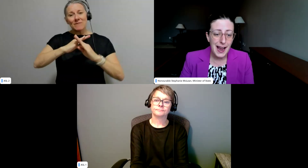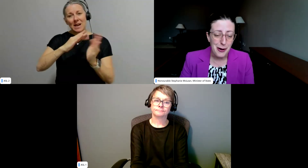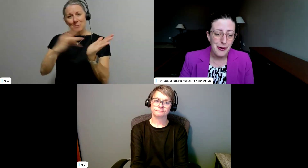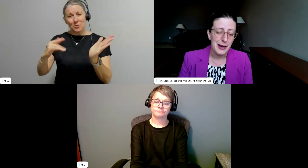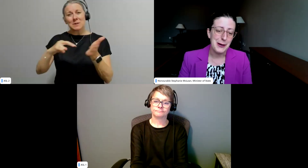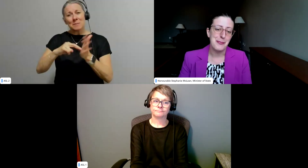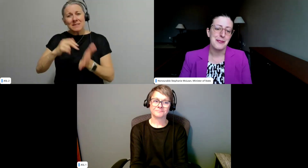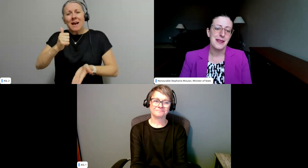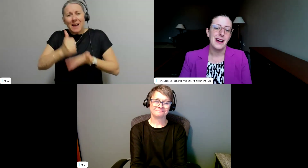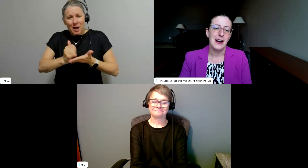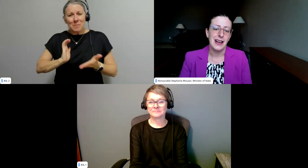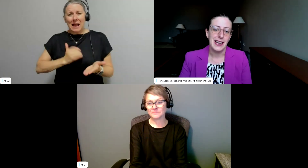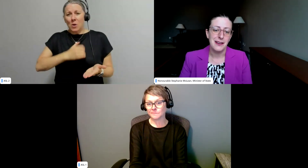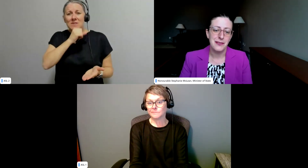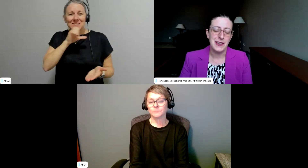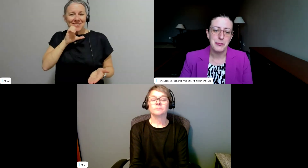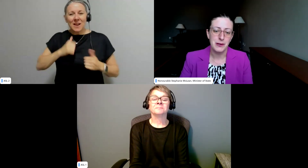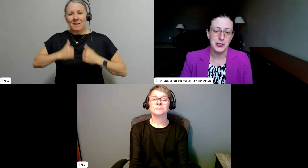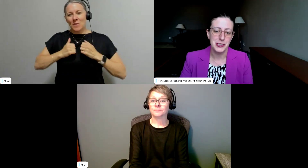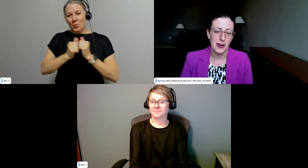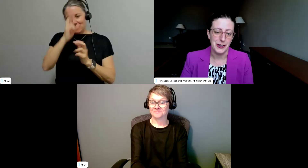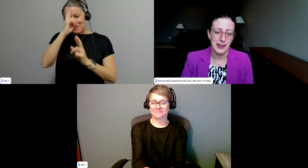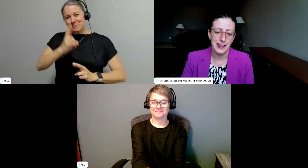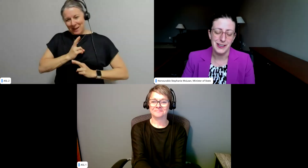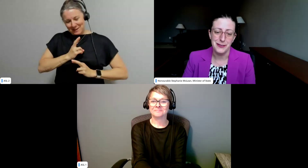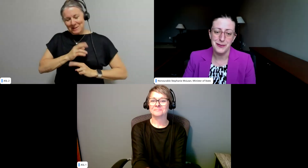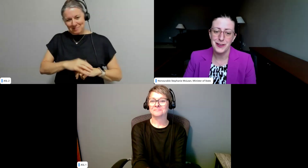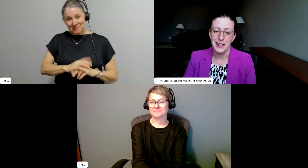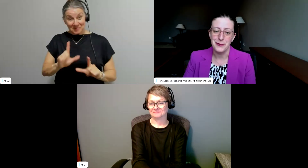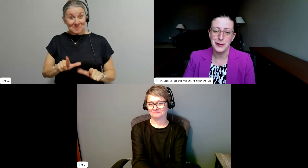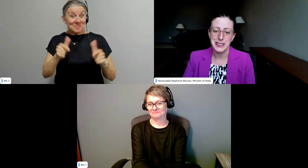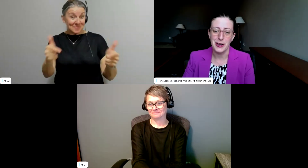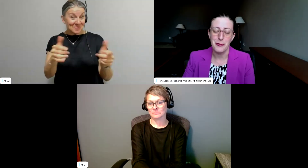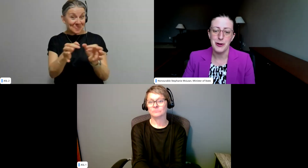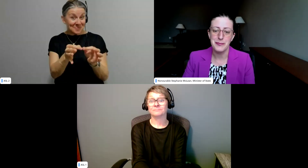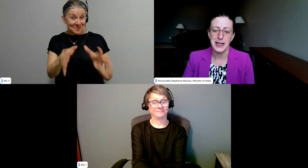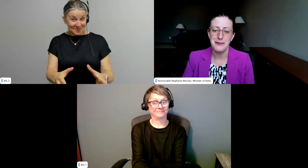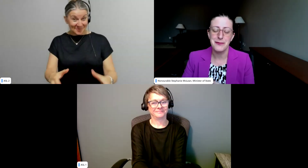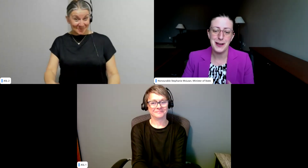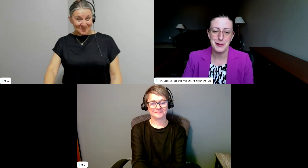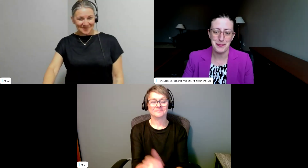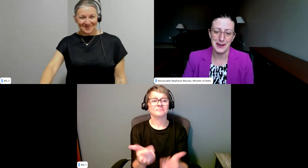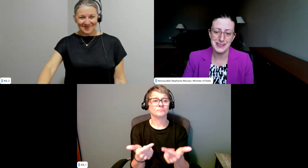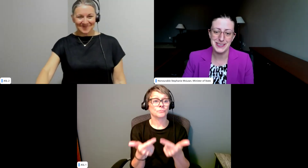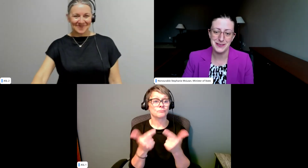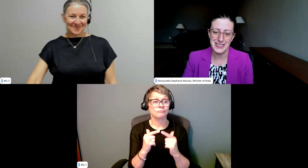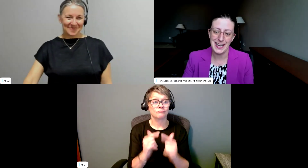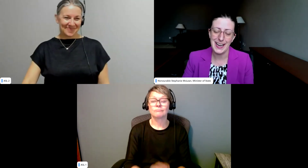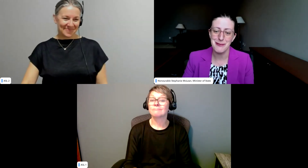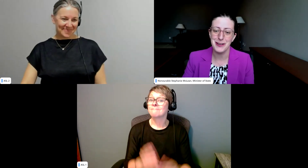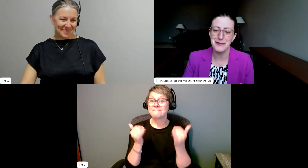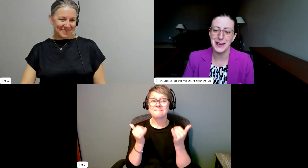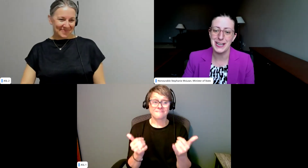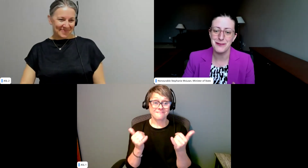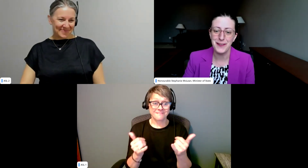So now I have the privilege and honor of focusing on one of my favorite parts of